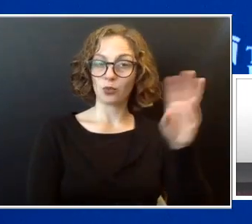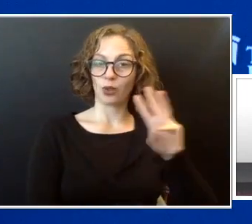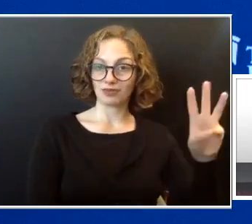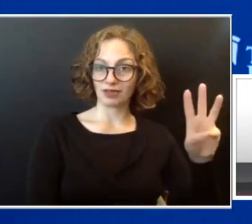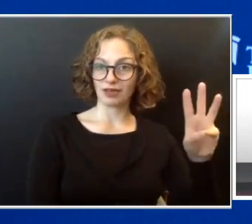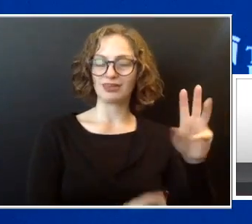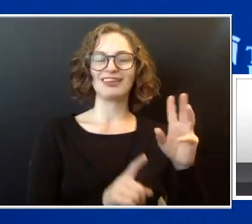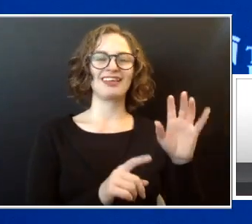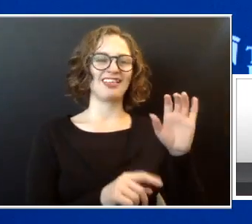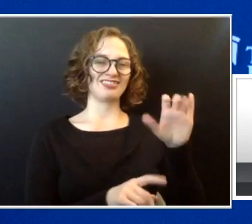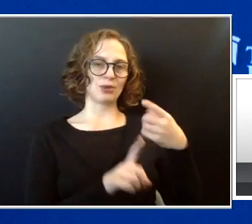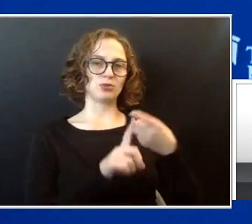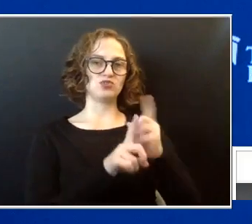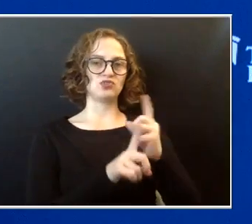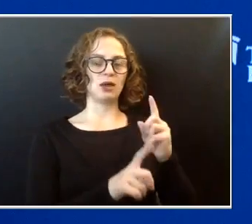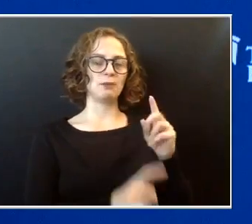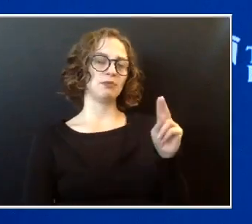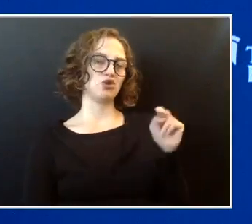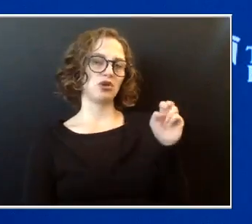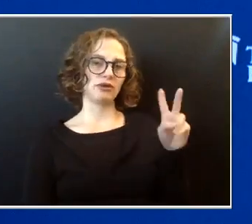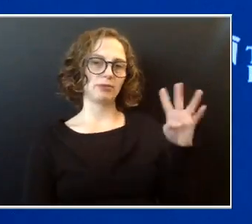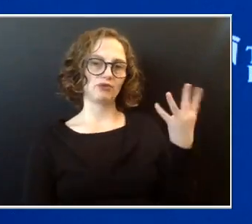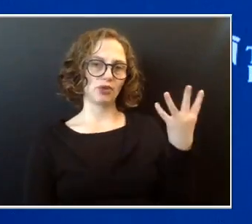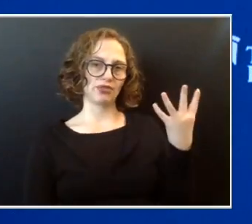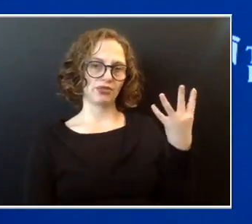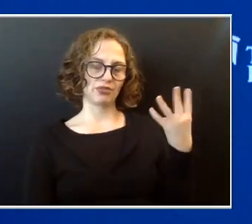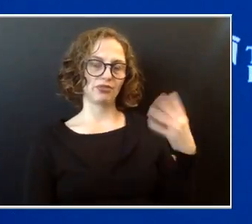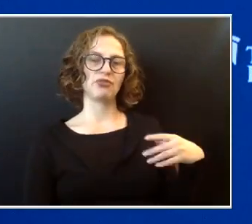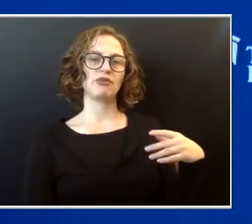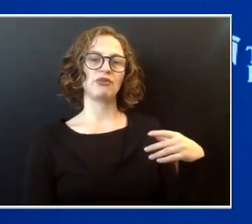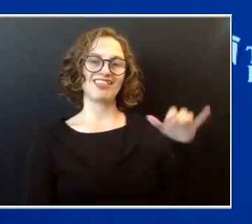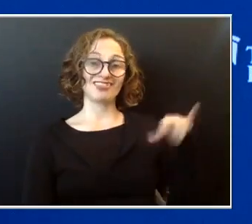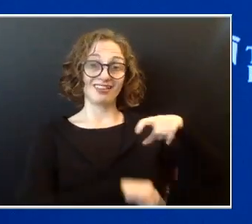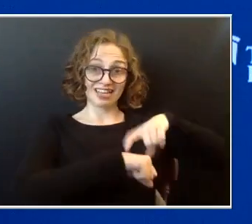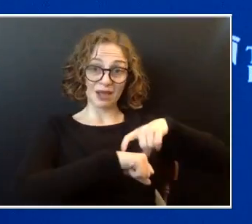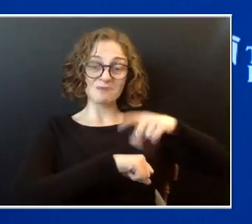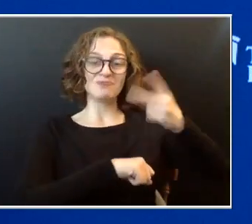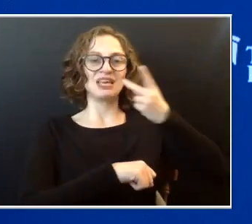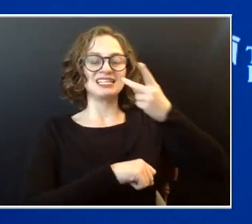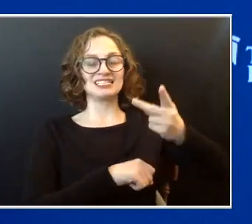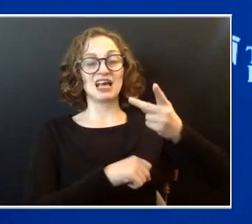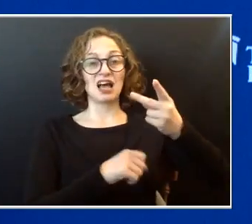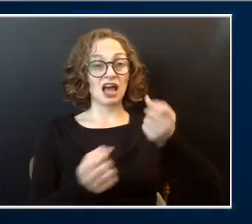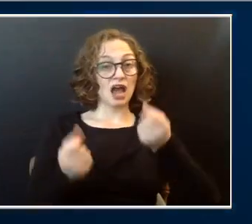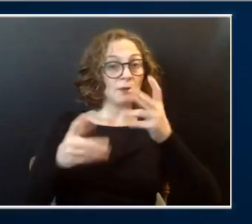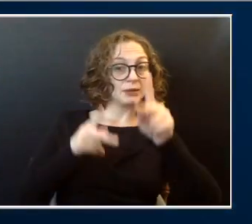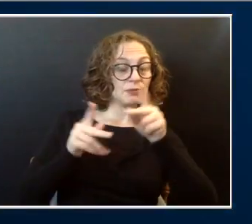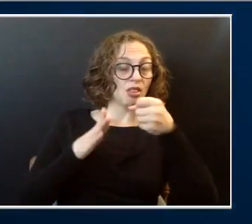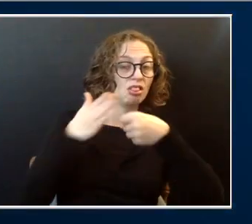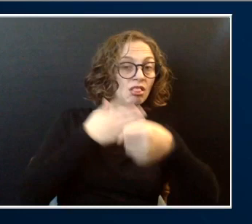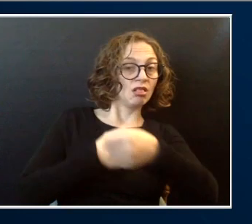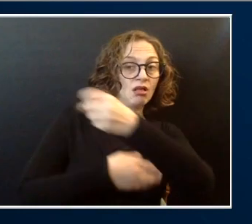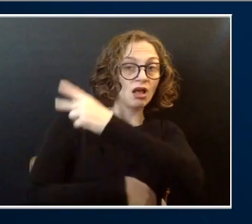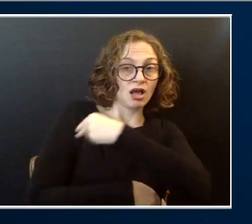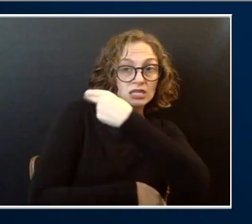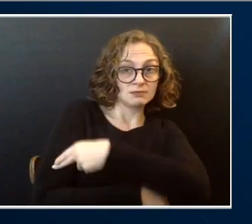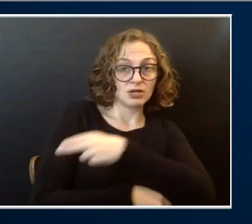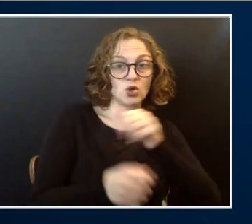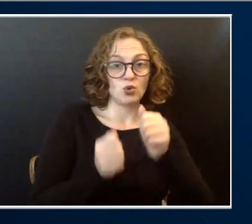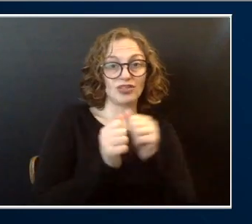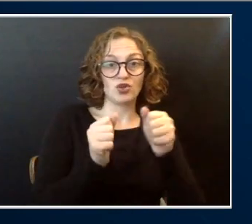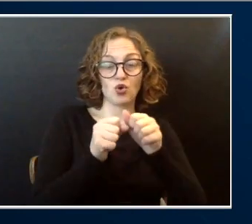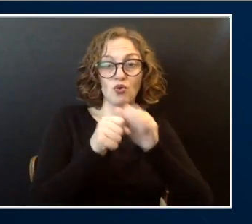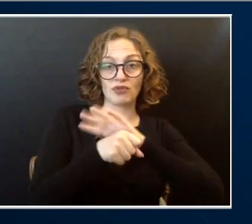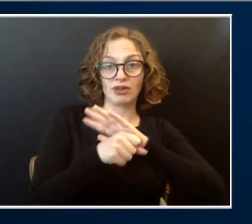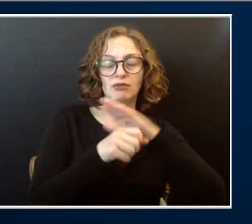time, they were seeing an overall decreasing trend for hospitalizations in the United States. Which is great news. Yeah. And you know, I've